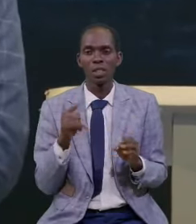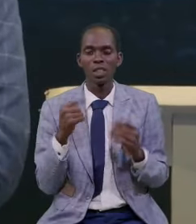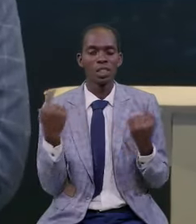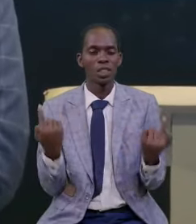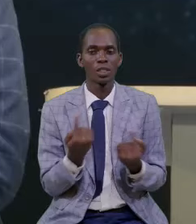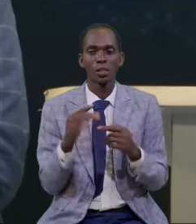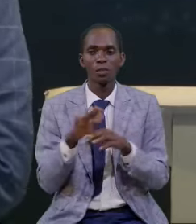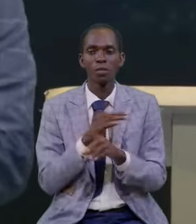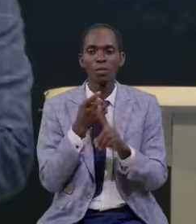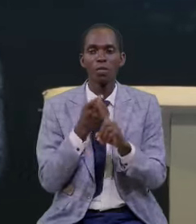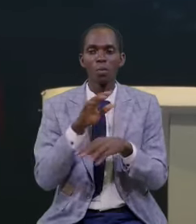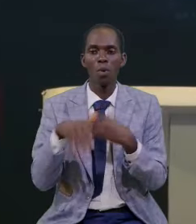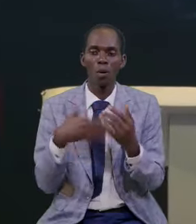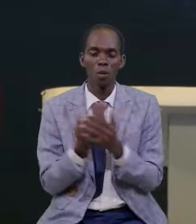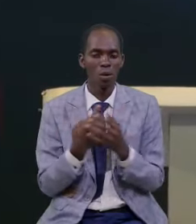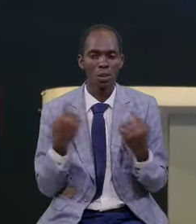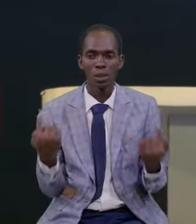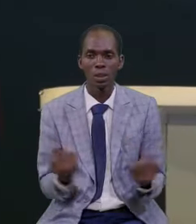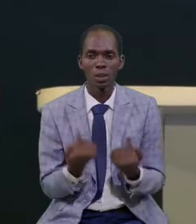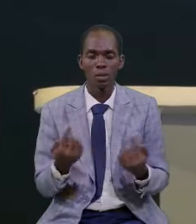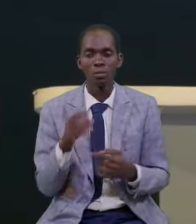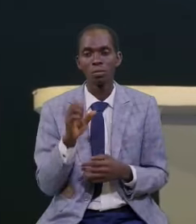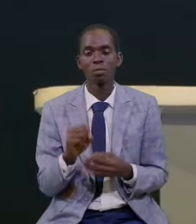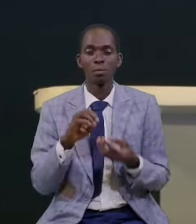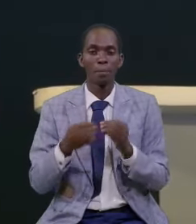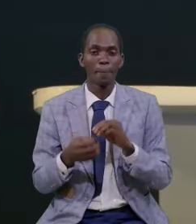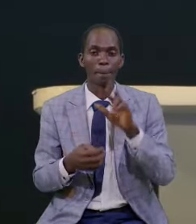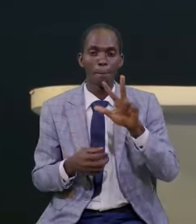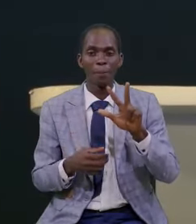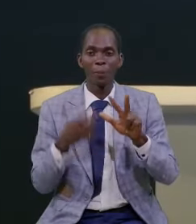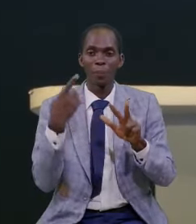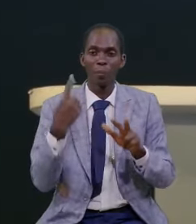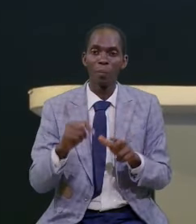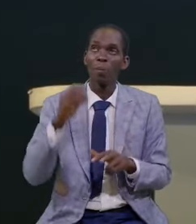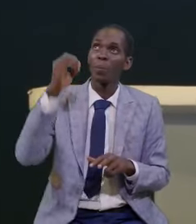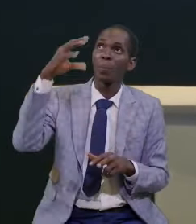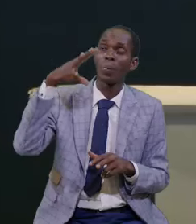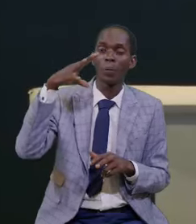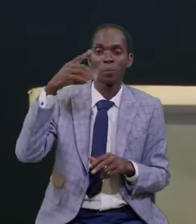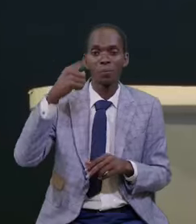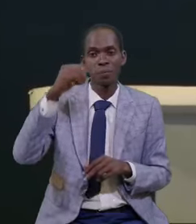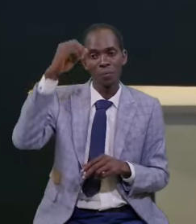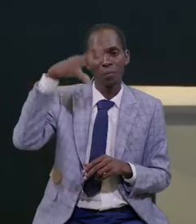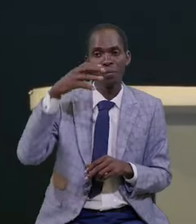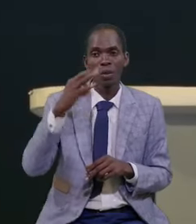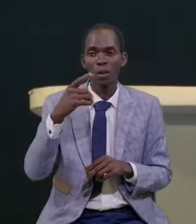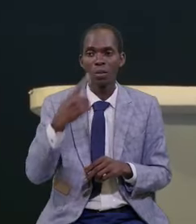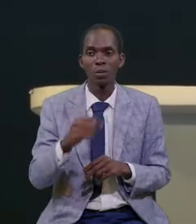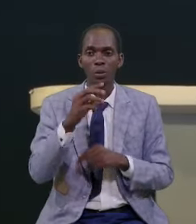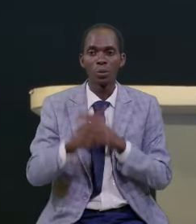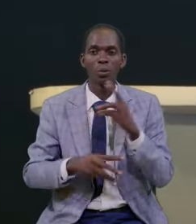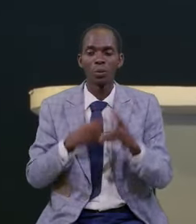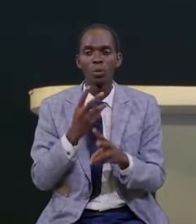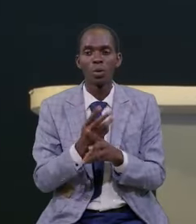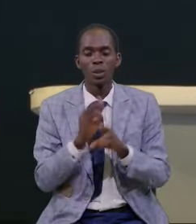all transgressions. Number three is the light of the world, giving